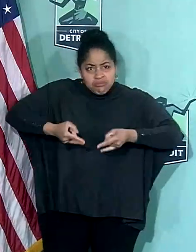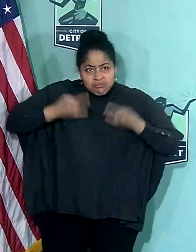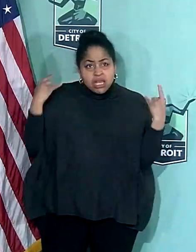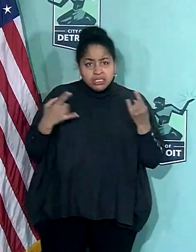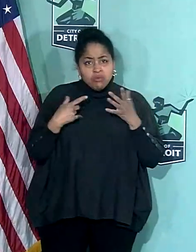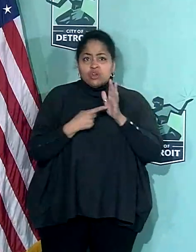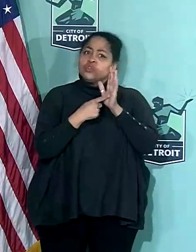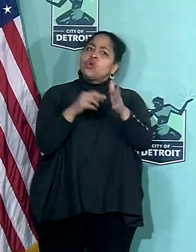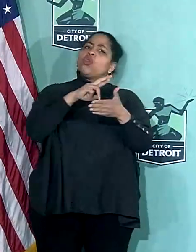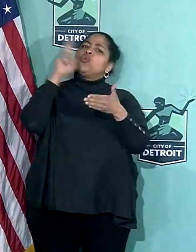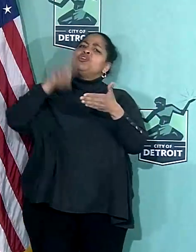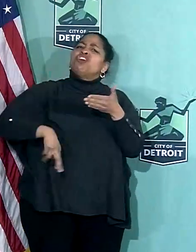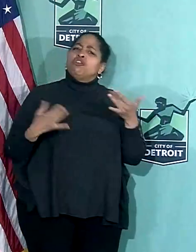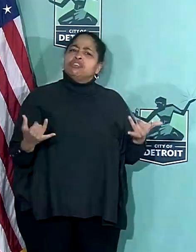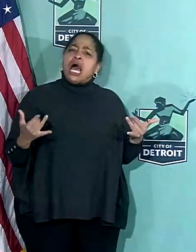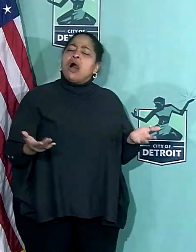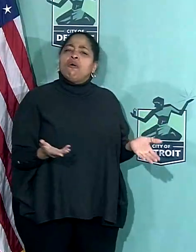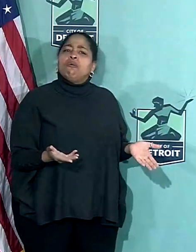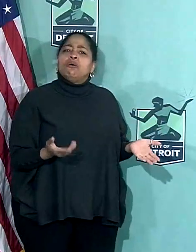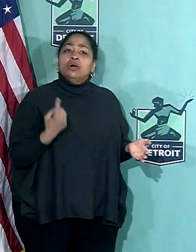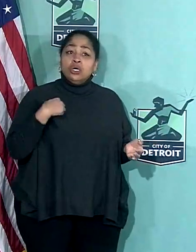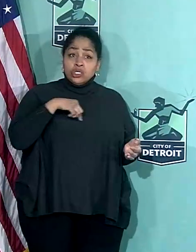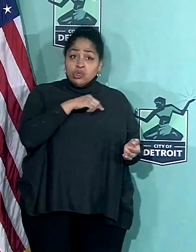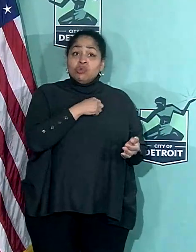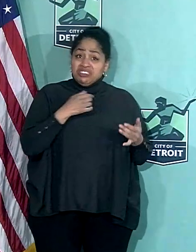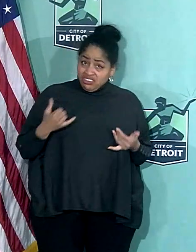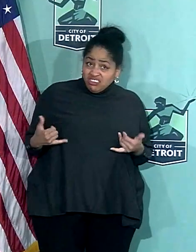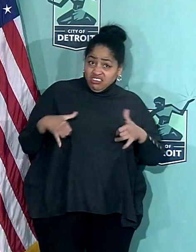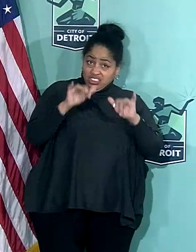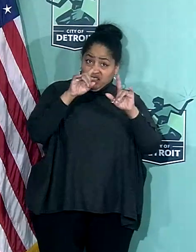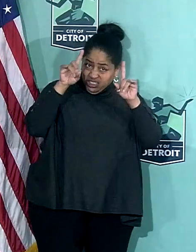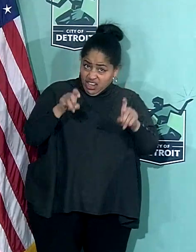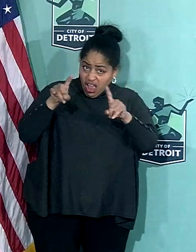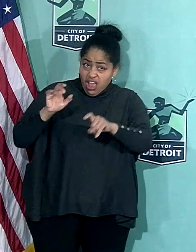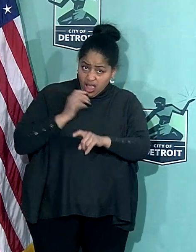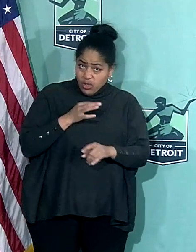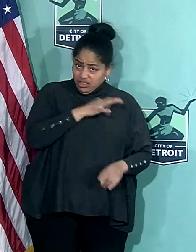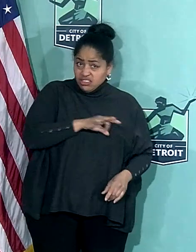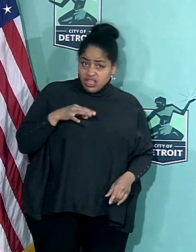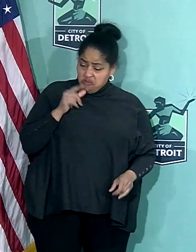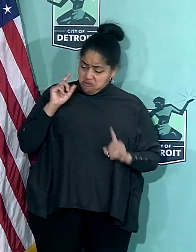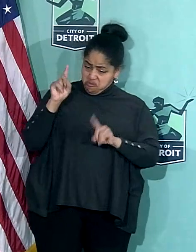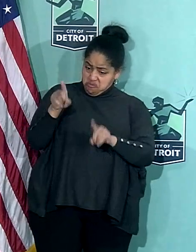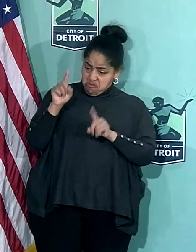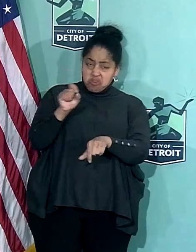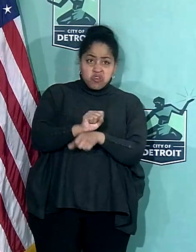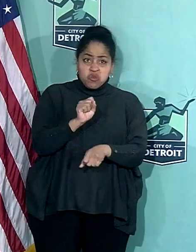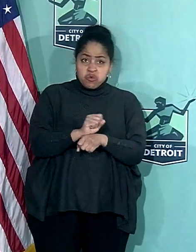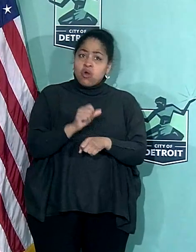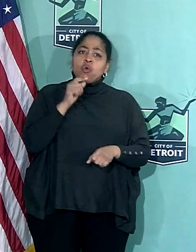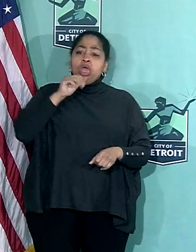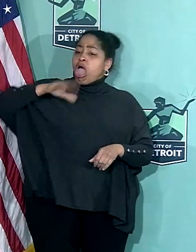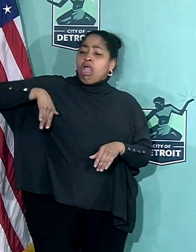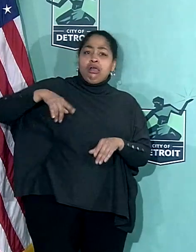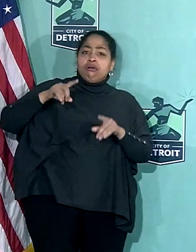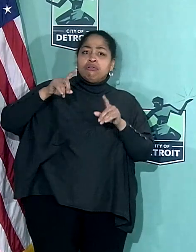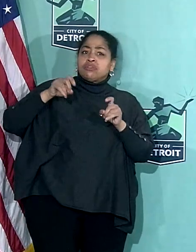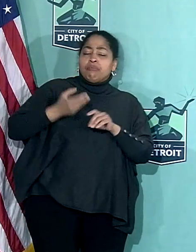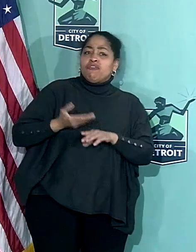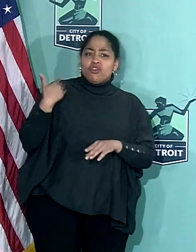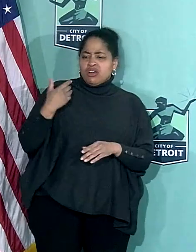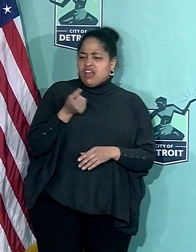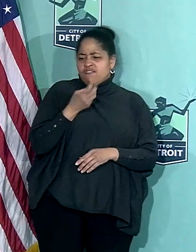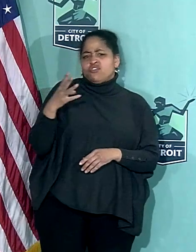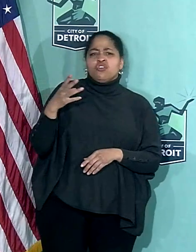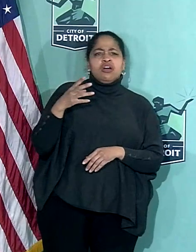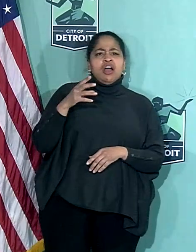to show you the results. We are still testing our employees who are going to work or haven't been tested before. We bring a couple hundred of them